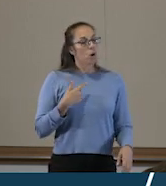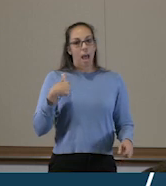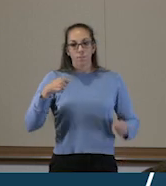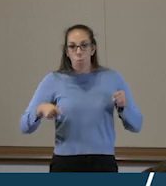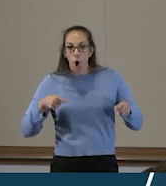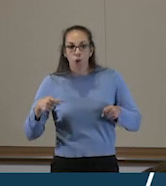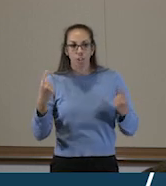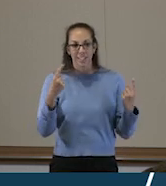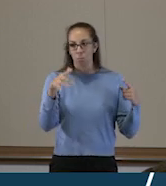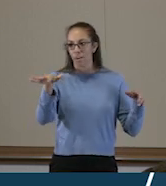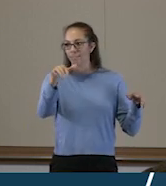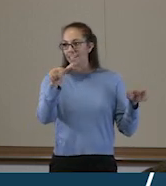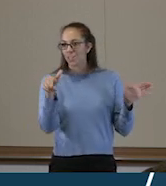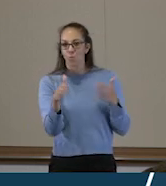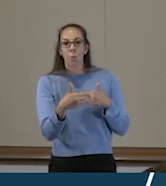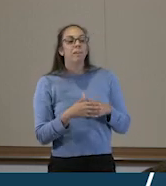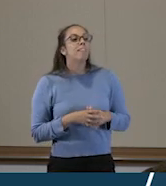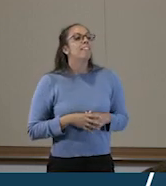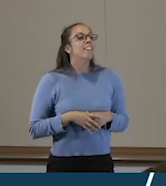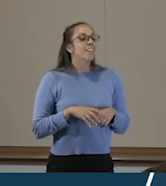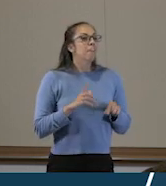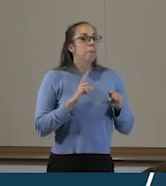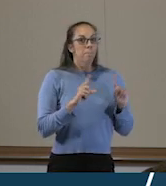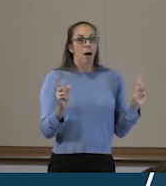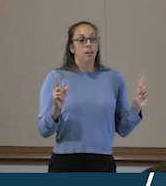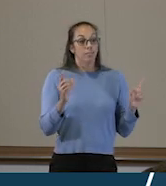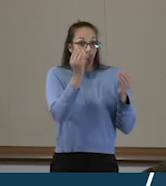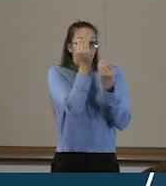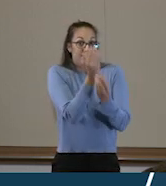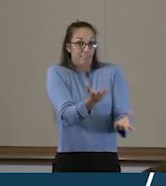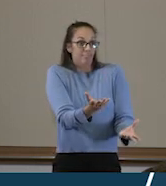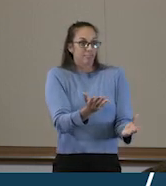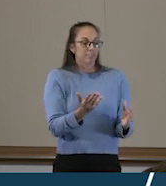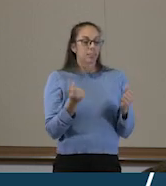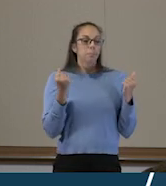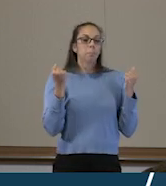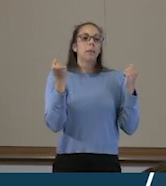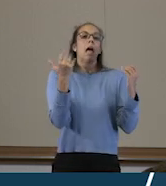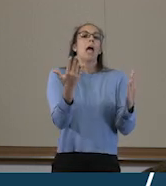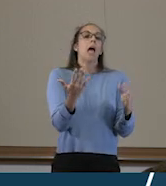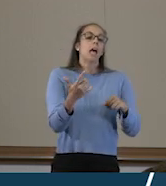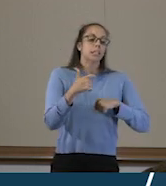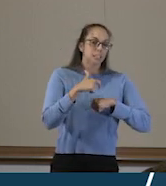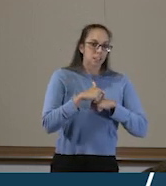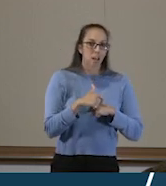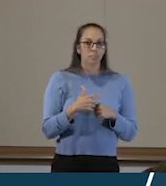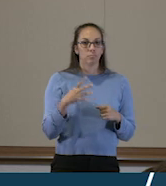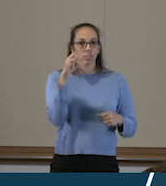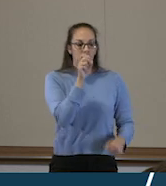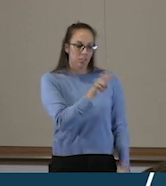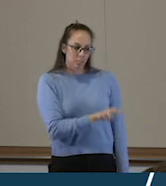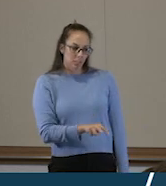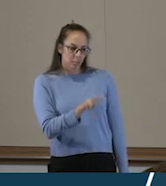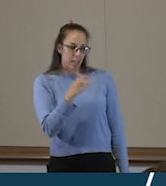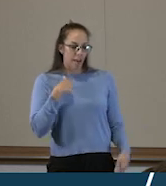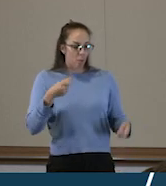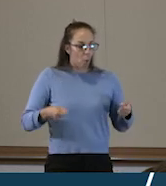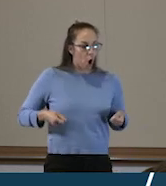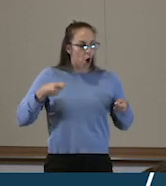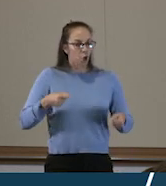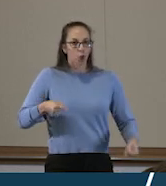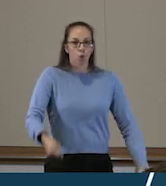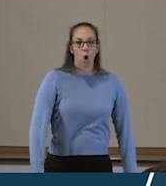room. But I will tell you that oftentimes people assume that just because I walk with a walker or